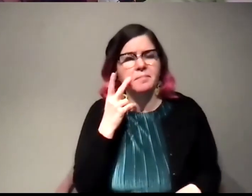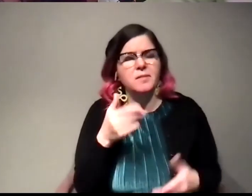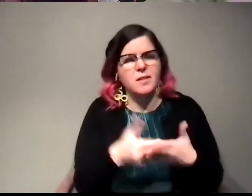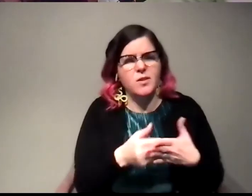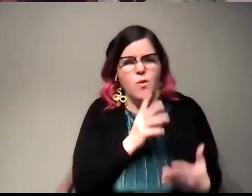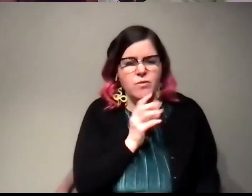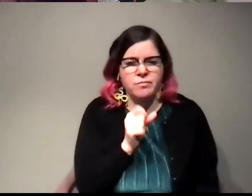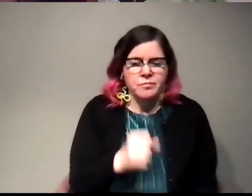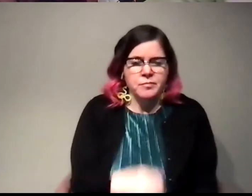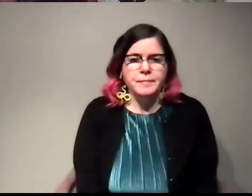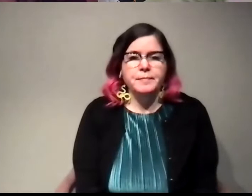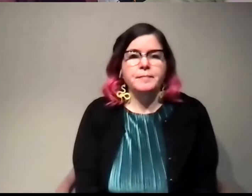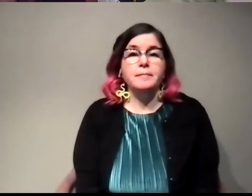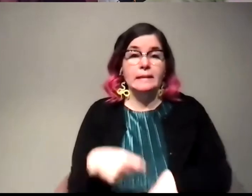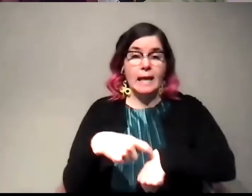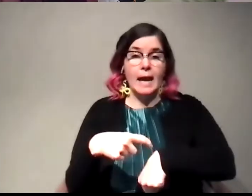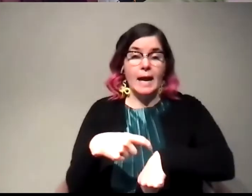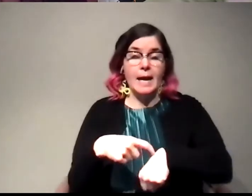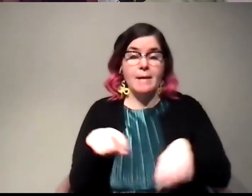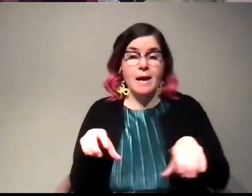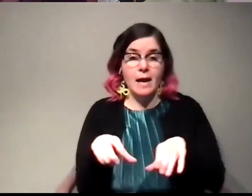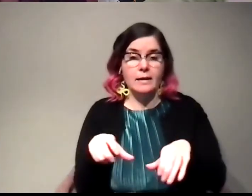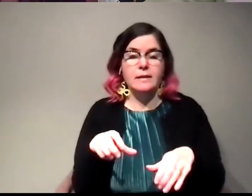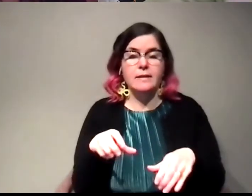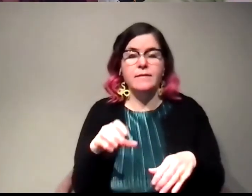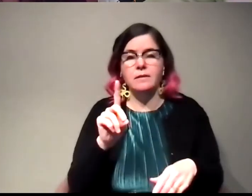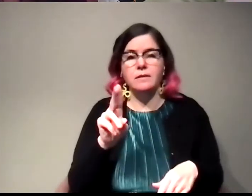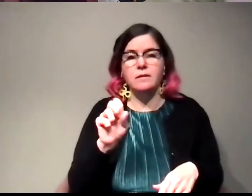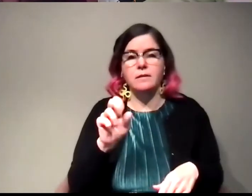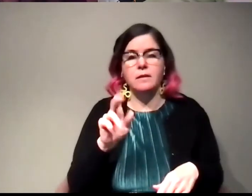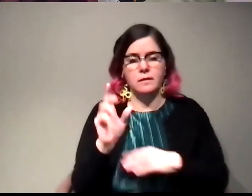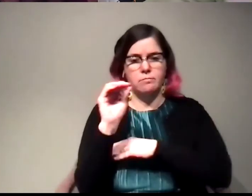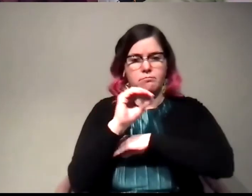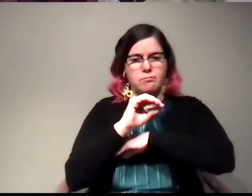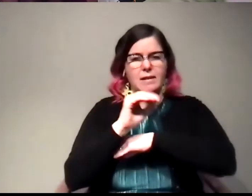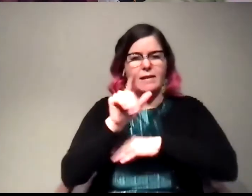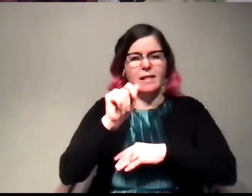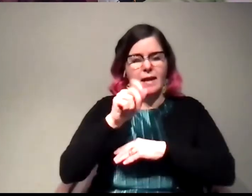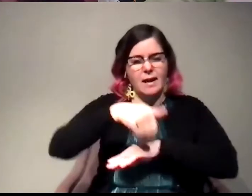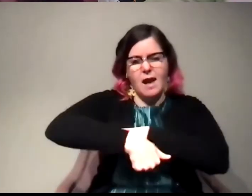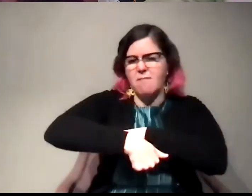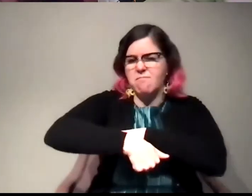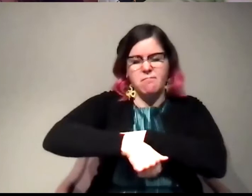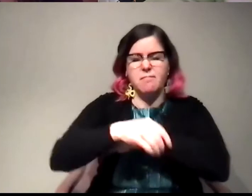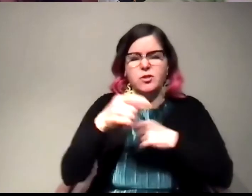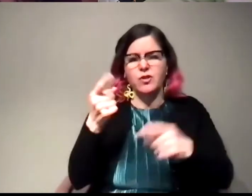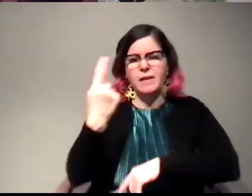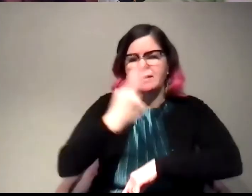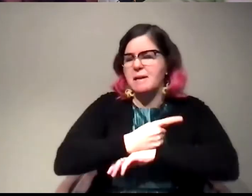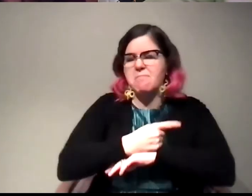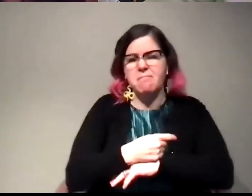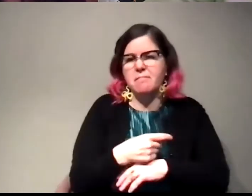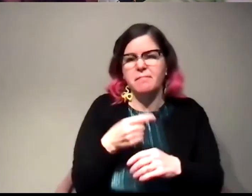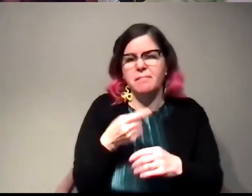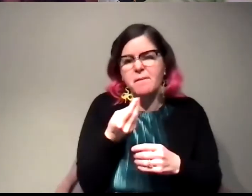water. And the time when they're going to be most active is at dusk. So usually late at night, they're not very active. And during the day, there are a few